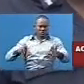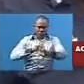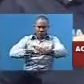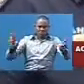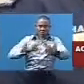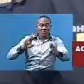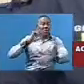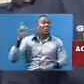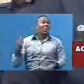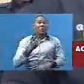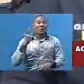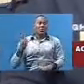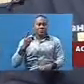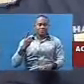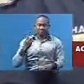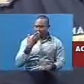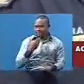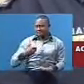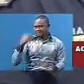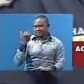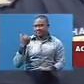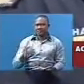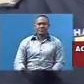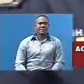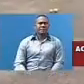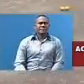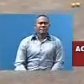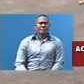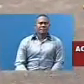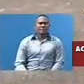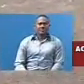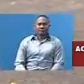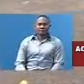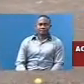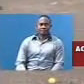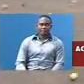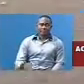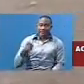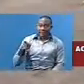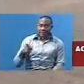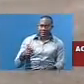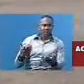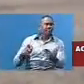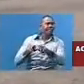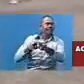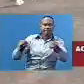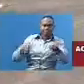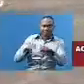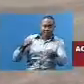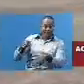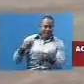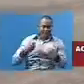skills and be better officers. The formed police unit, FPU, has